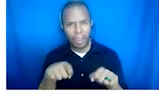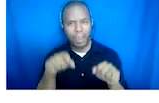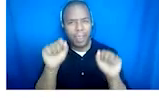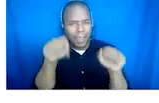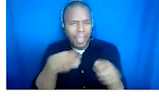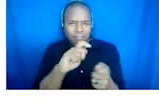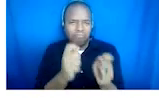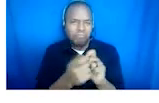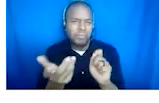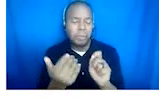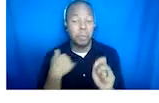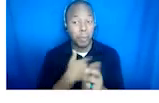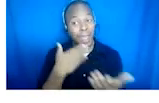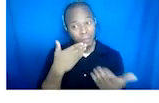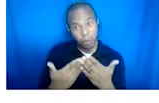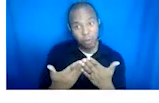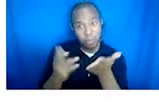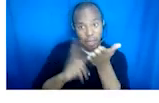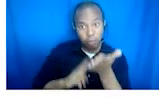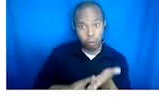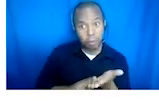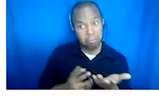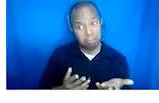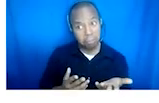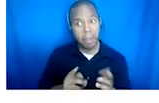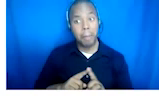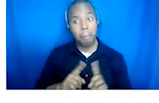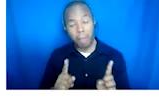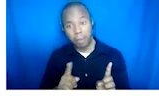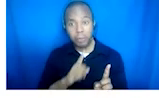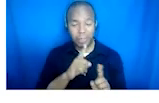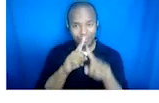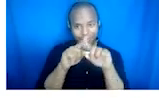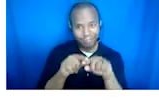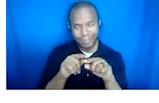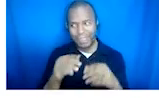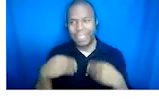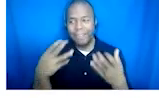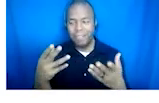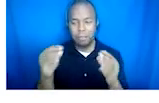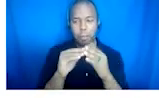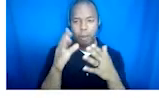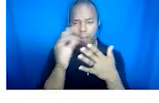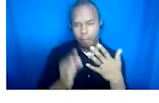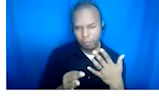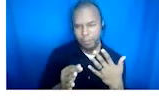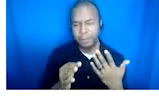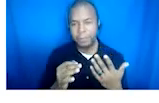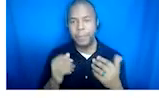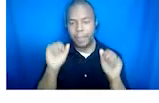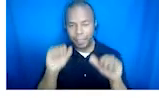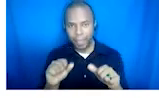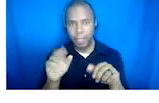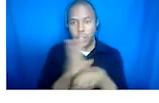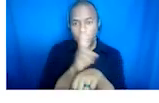our enrollment is doing great, but it just depends on, it gives us opportunities to make data-informed